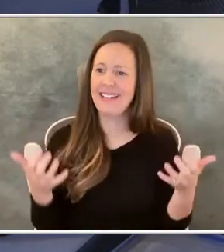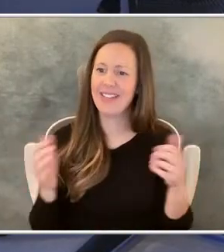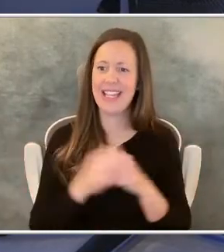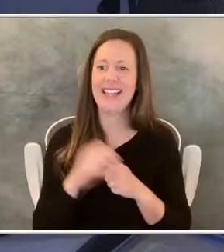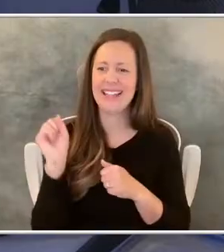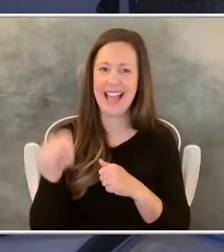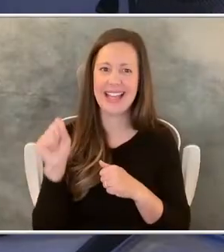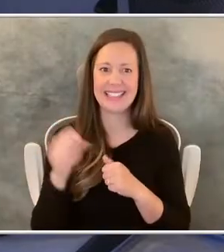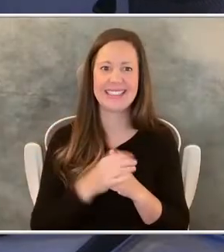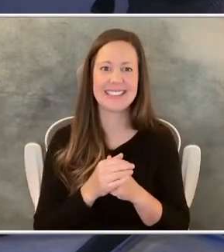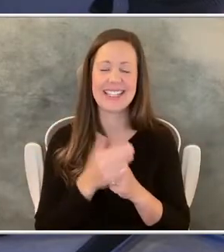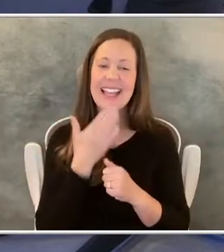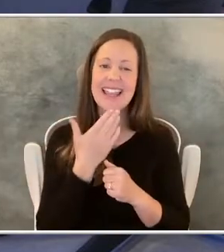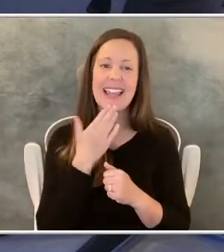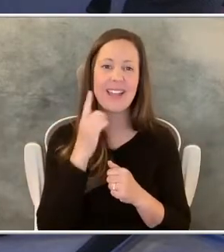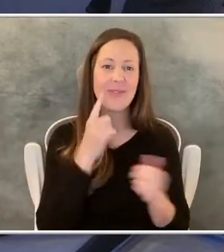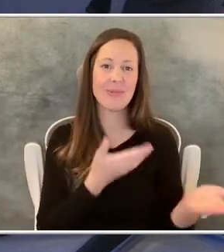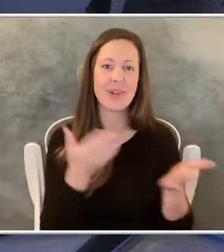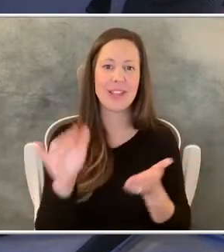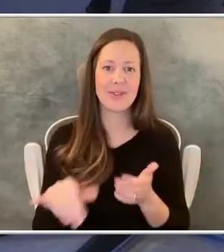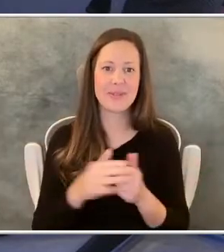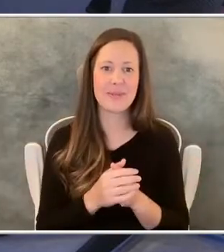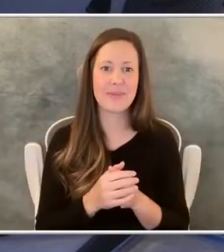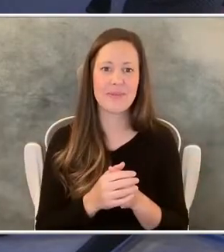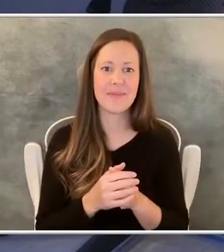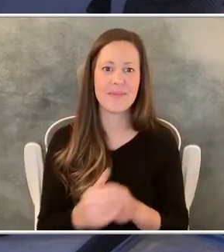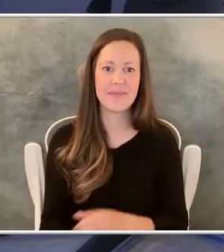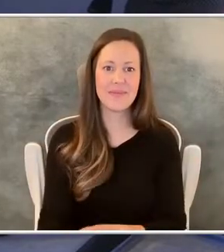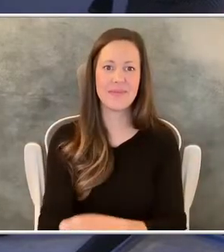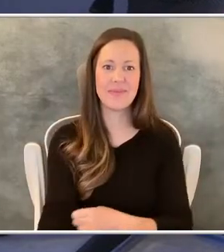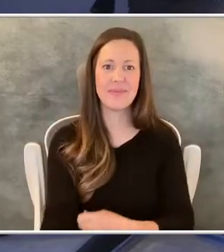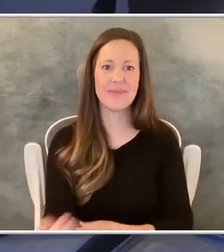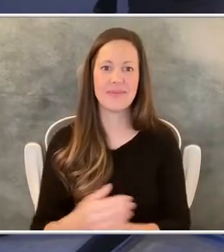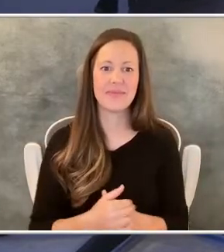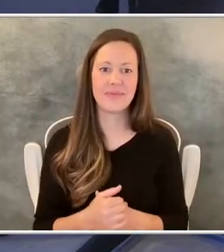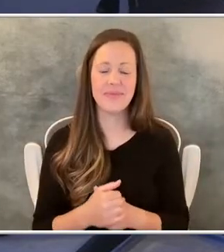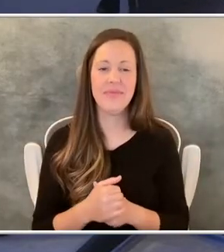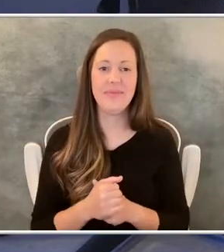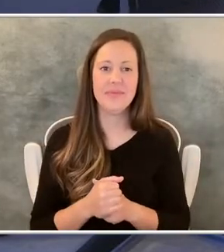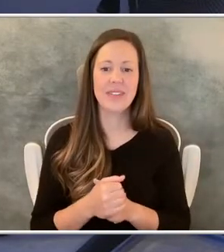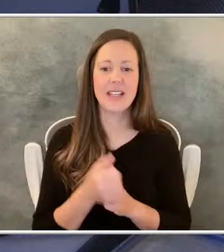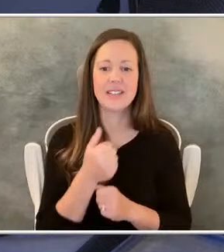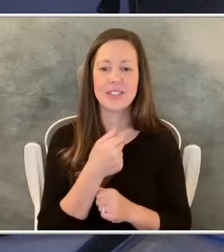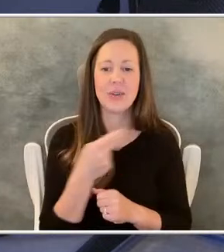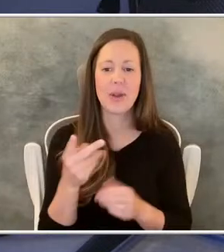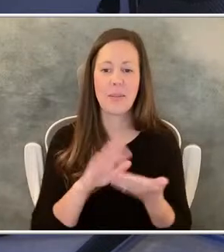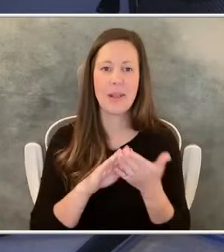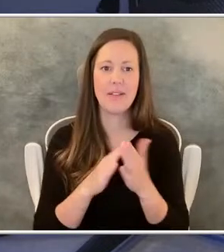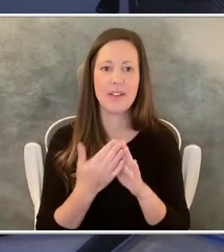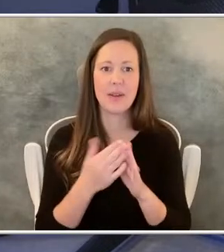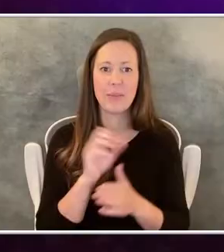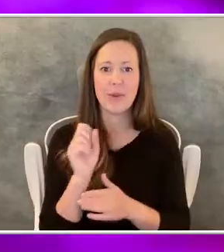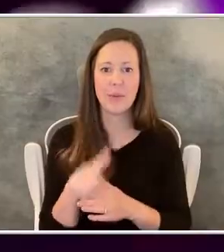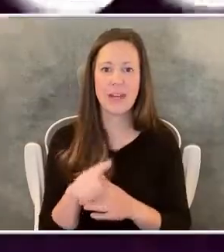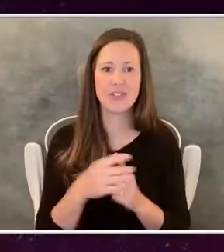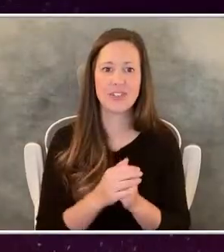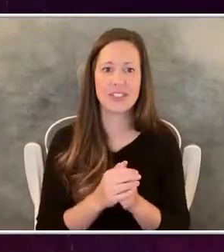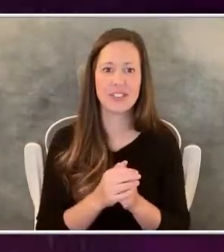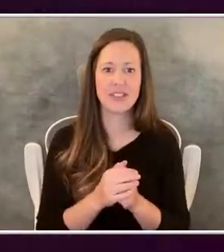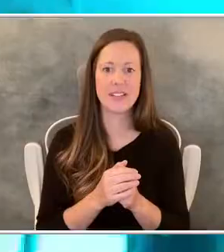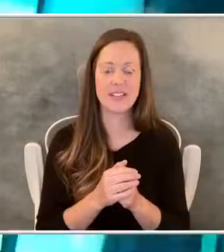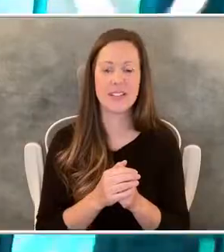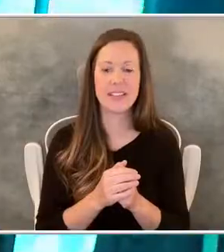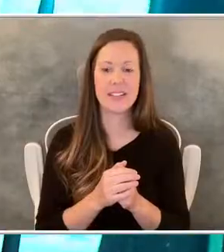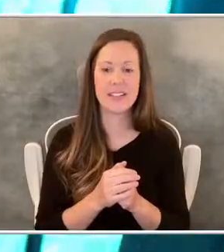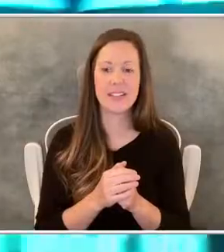you for bringing those in. I want to get to a couple of community questions and this morning. Well, one question and one